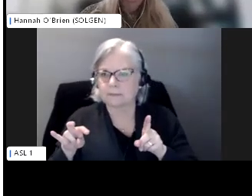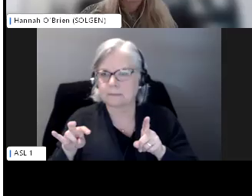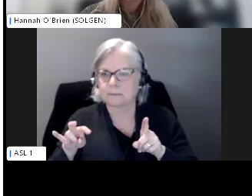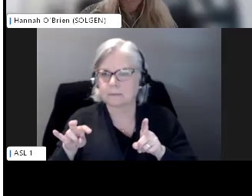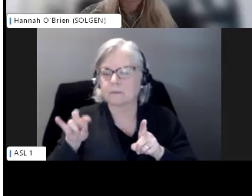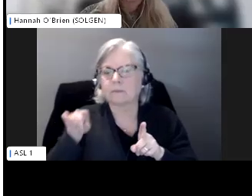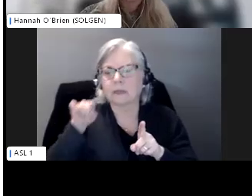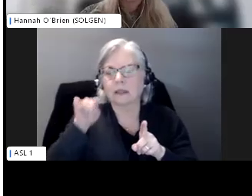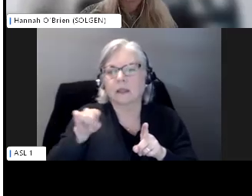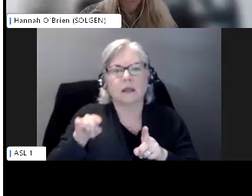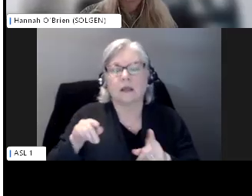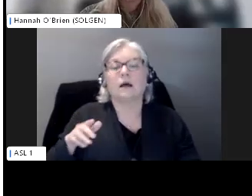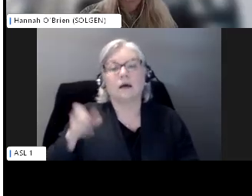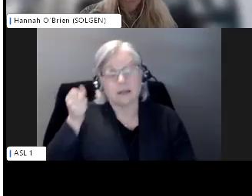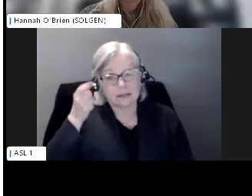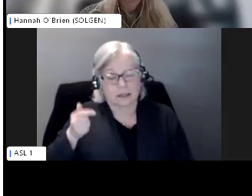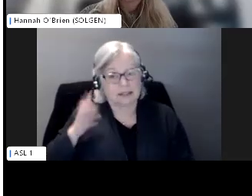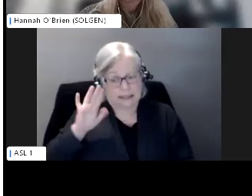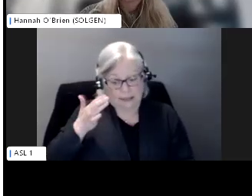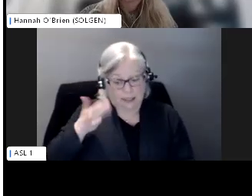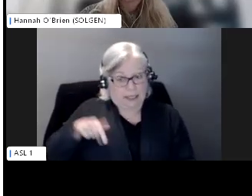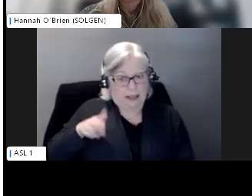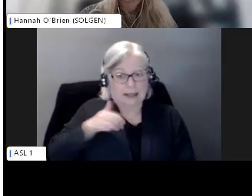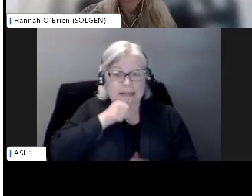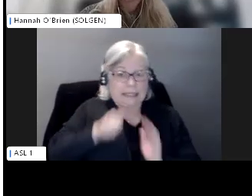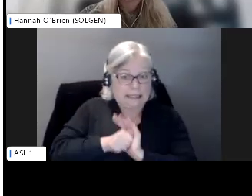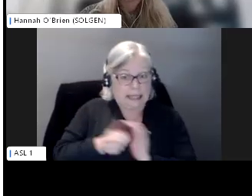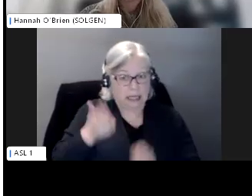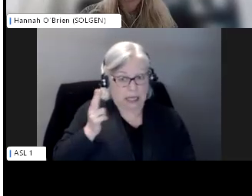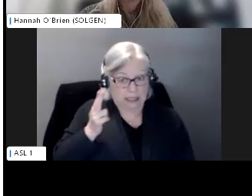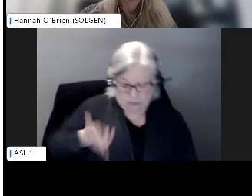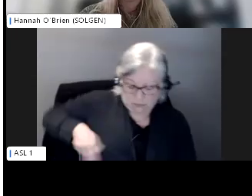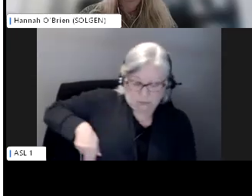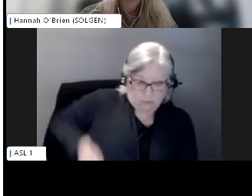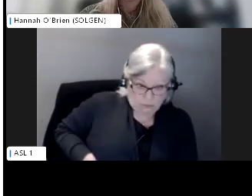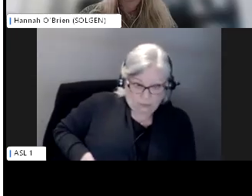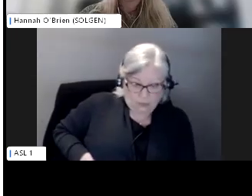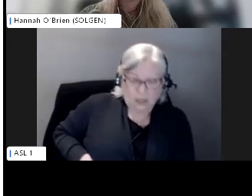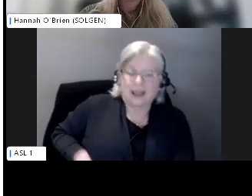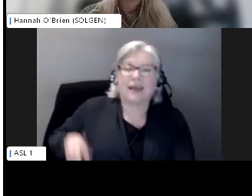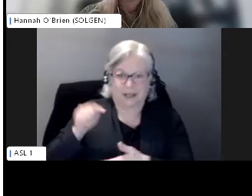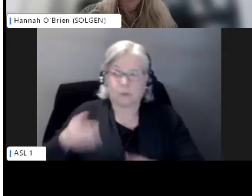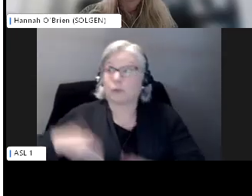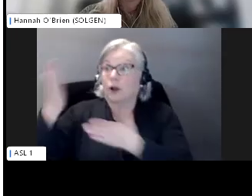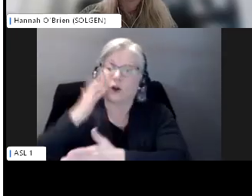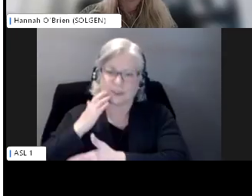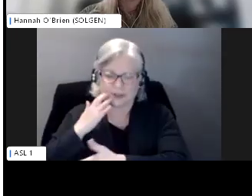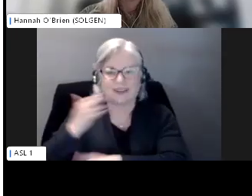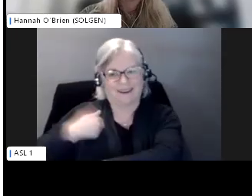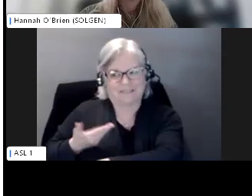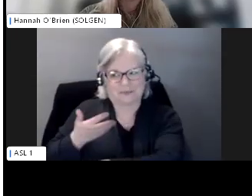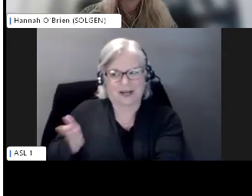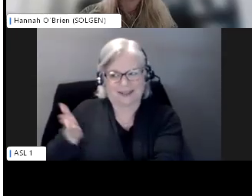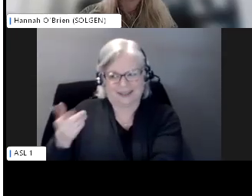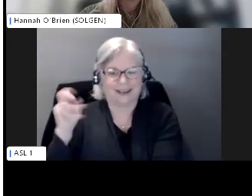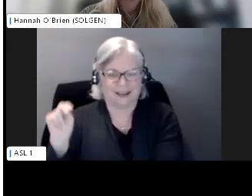had hidden a gun on his person, and he'd taken it with him to the hospital that day. And while waiting together in the same